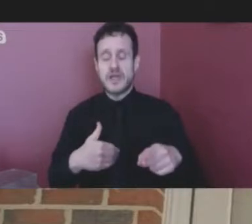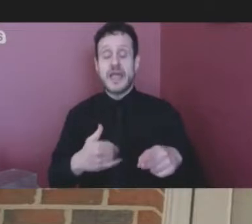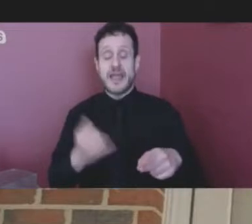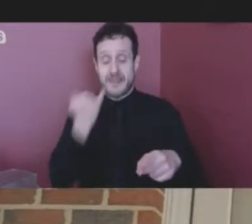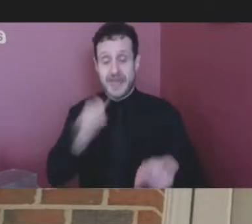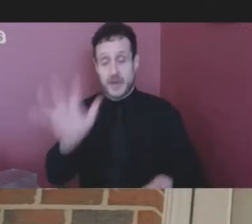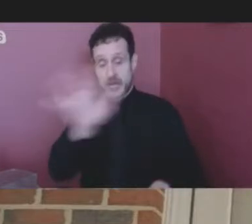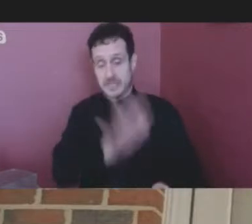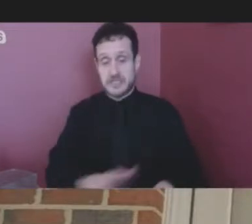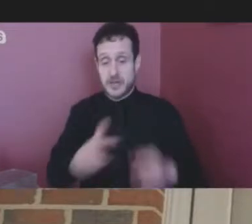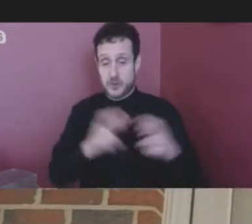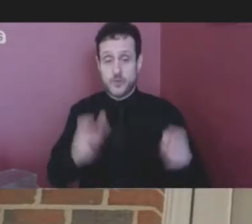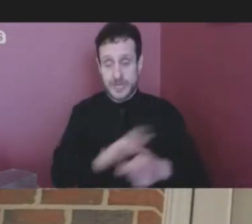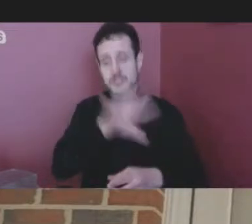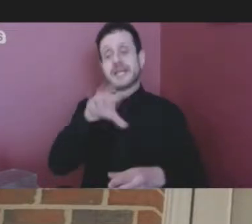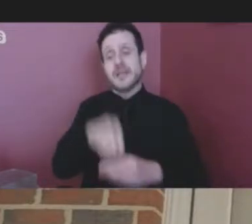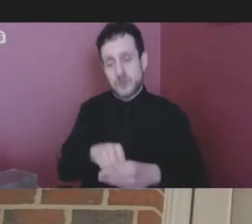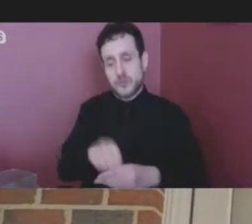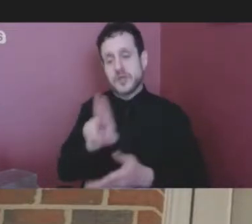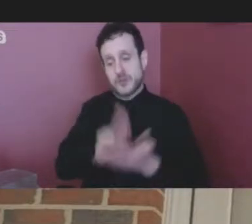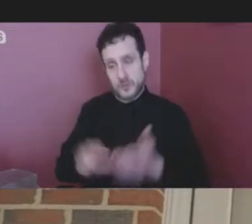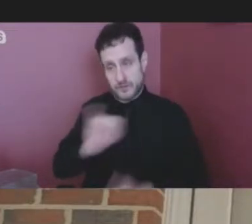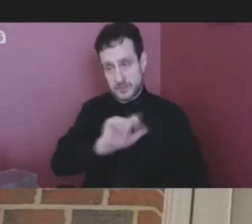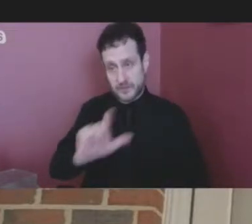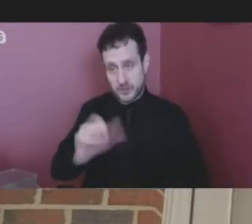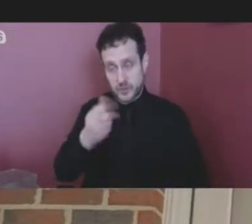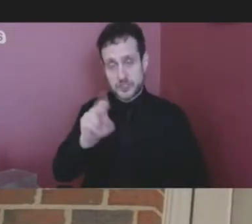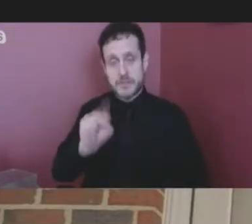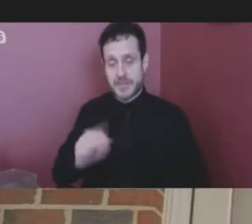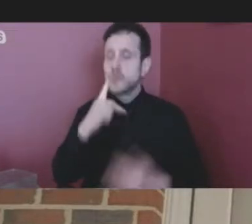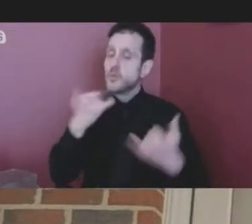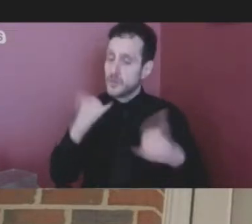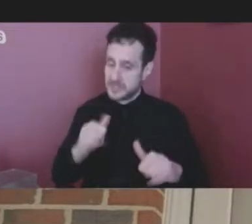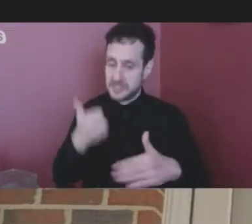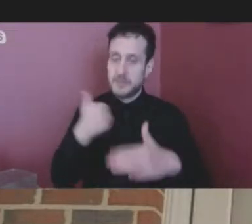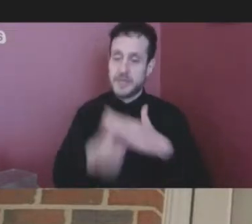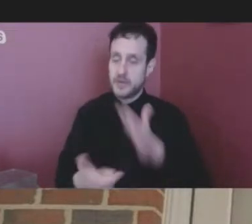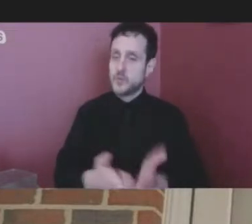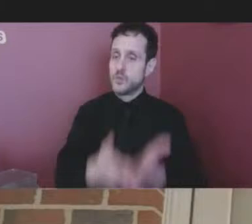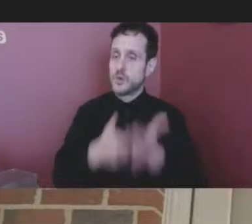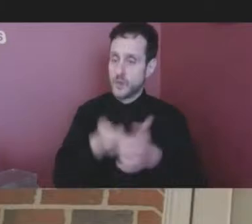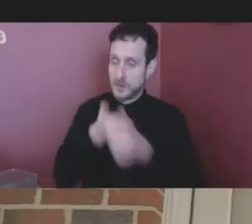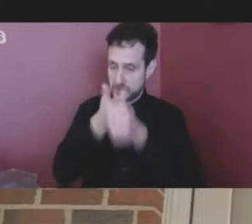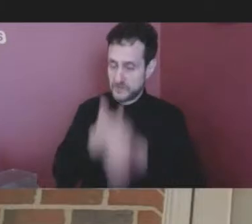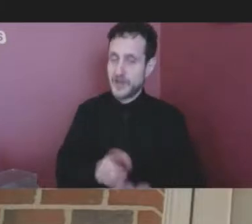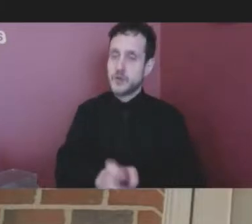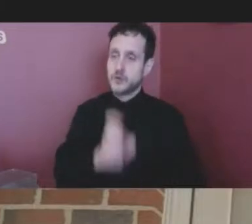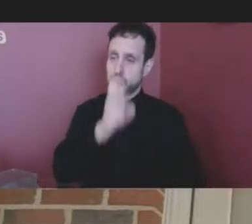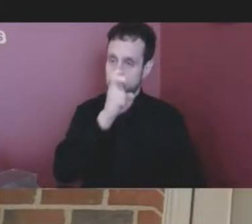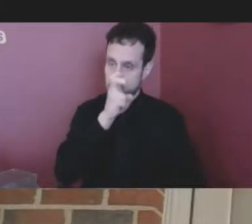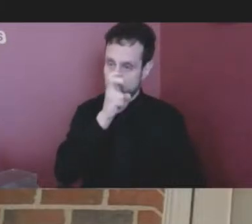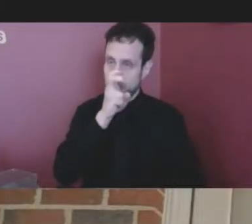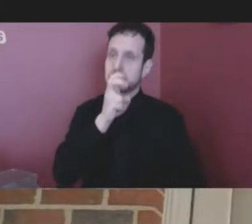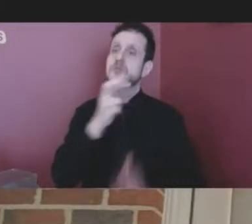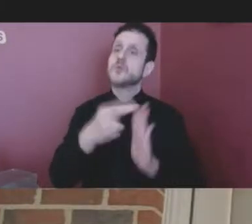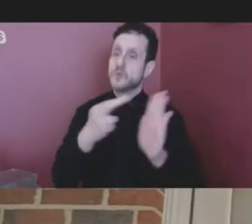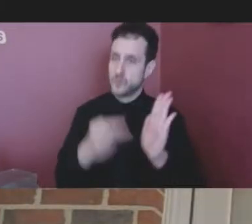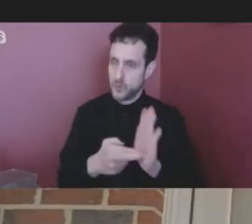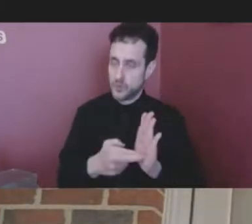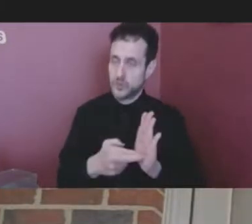region, including Champaign County, will still be required to implement mitigation